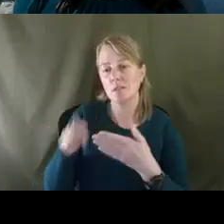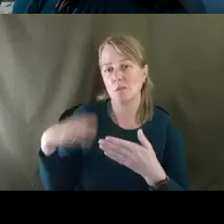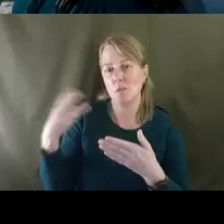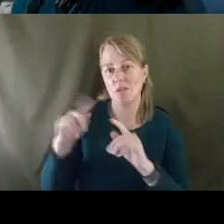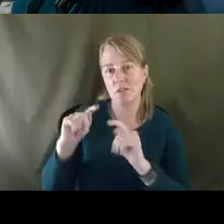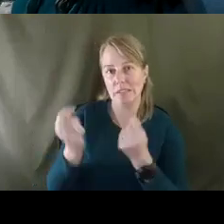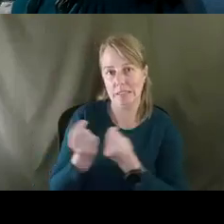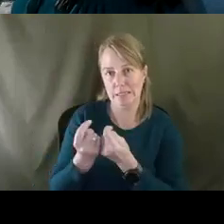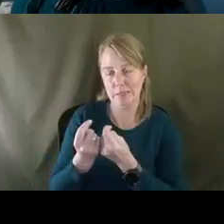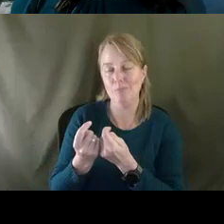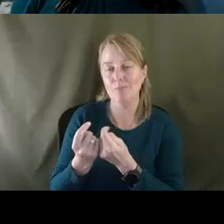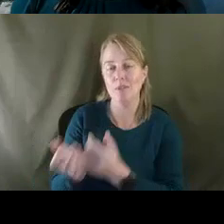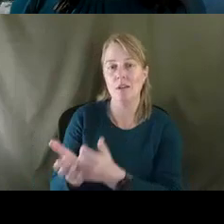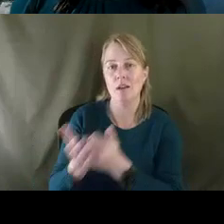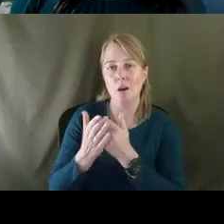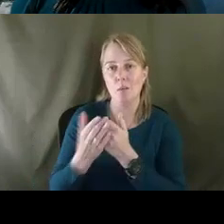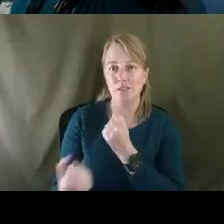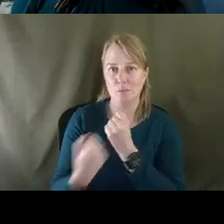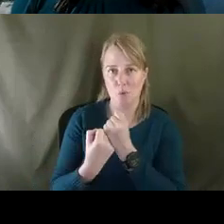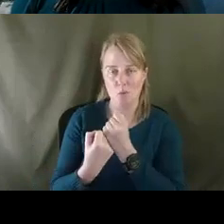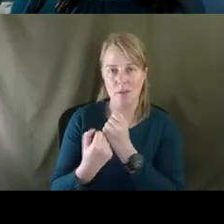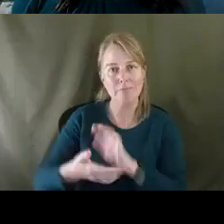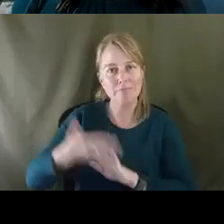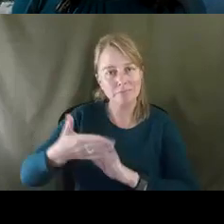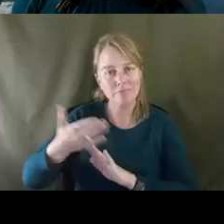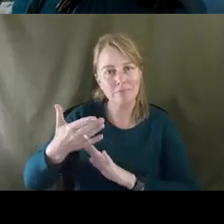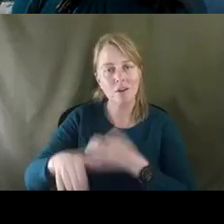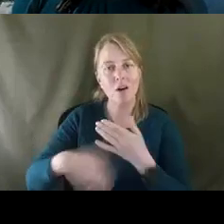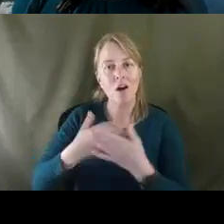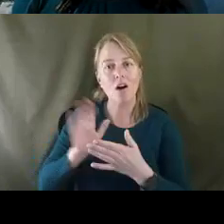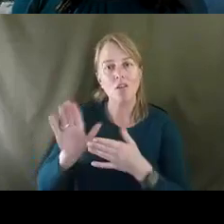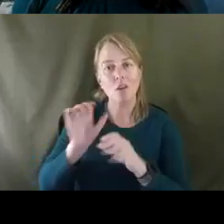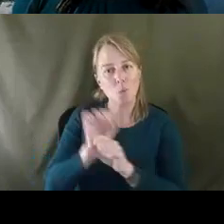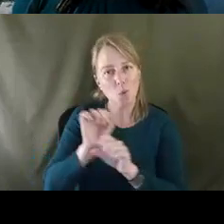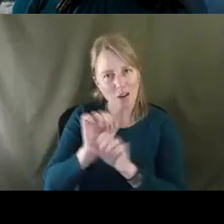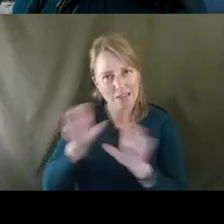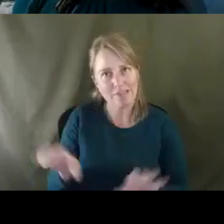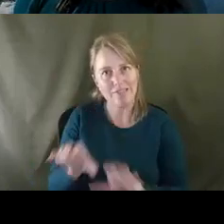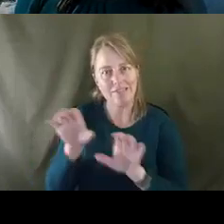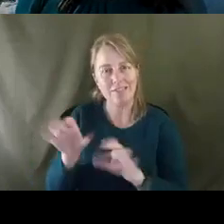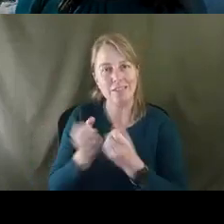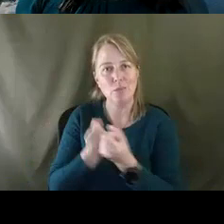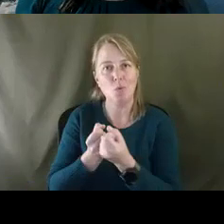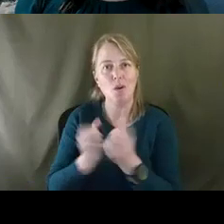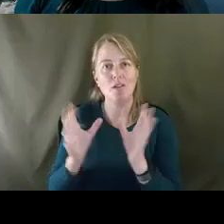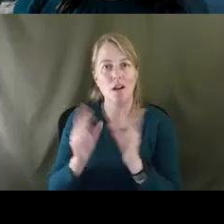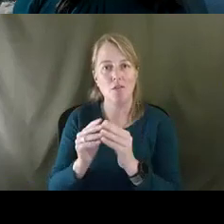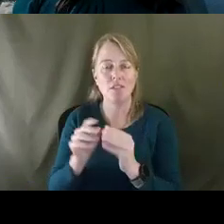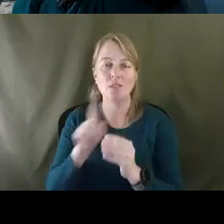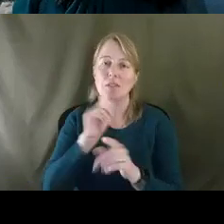team for helping to support me getting this going and all the work they're doing behind the scenes to support the conference. This is